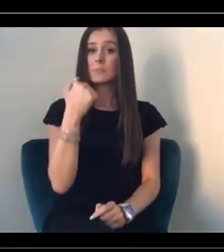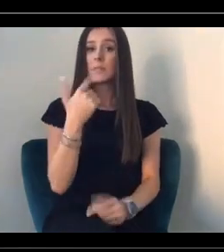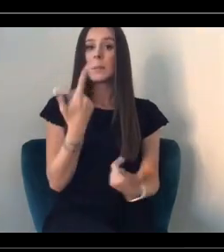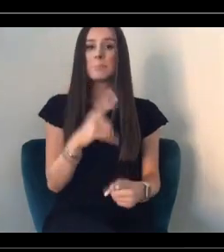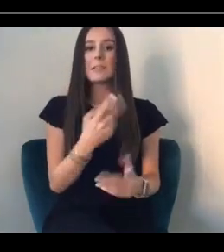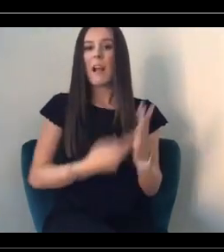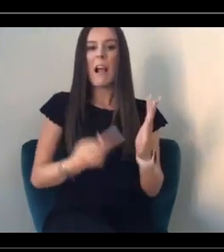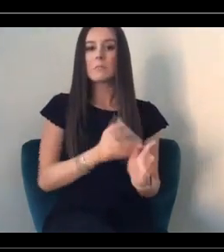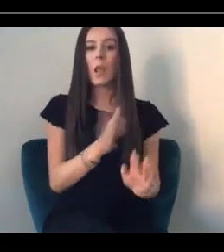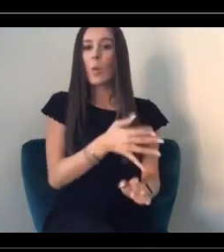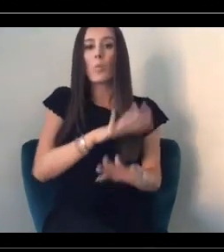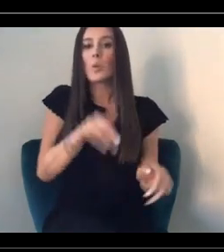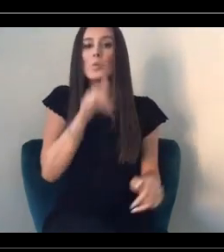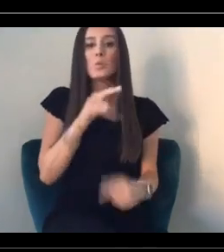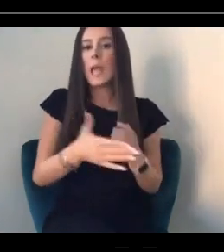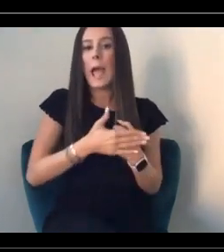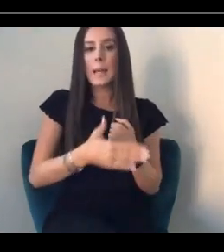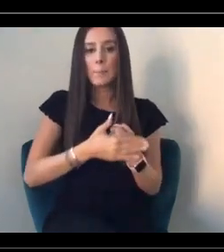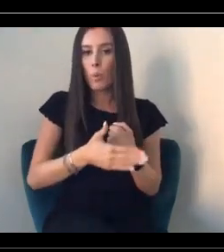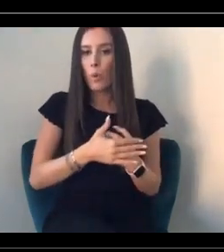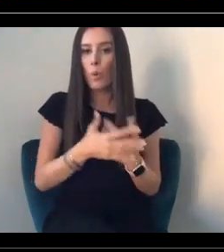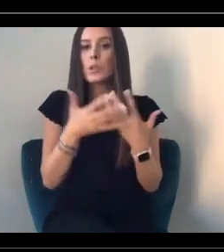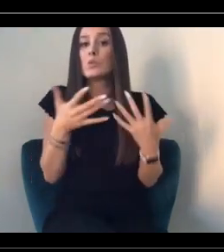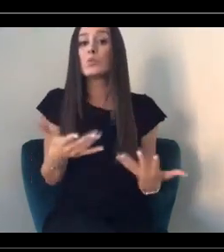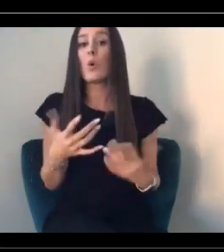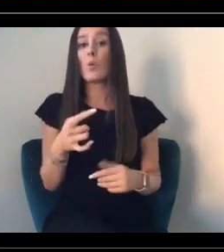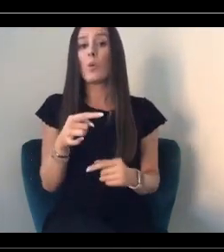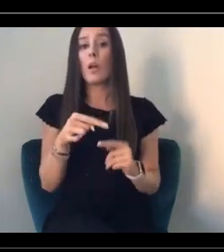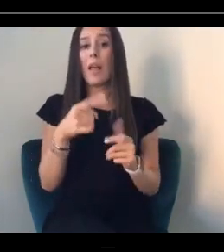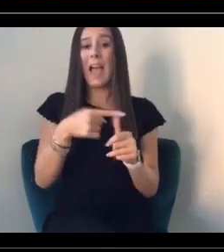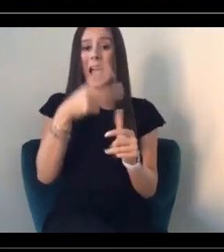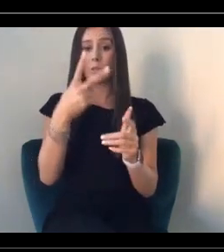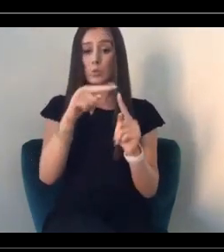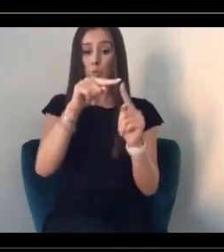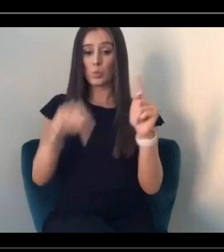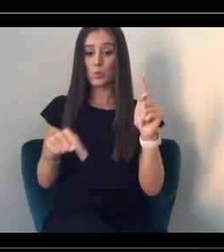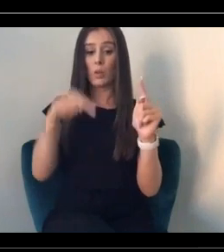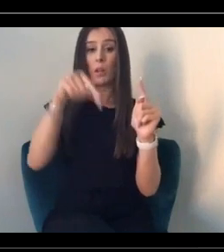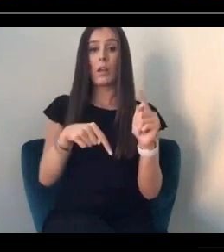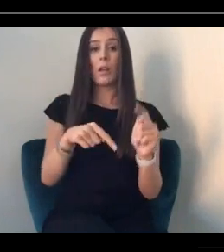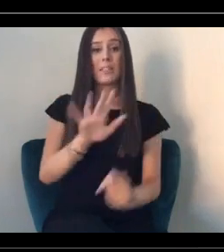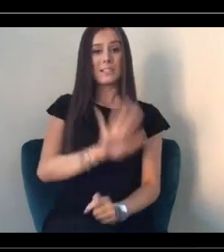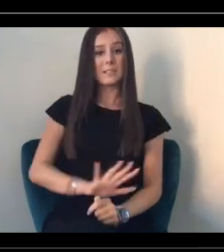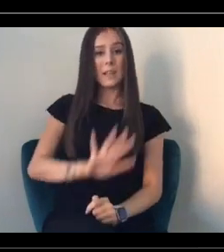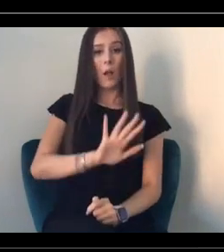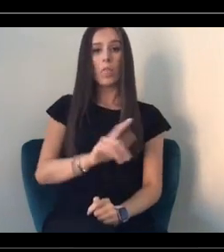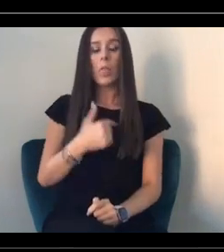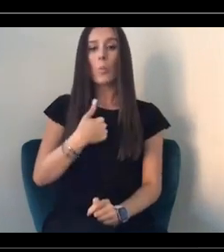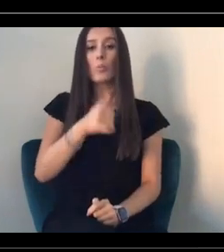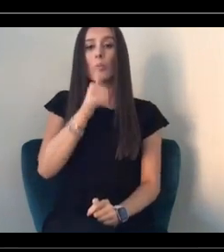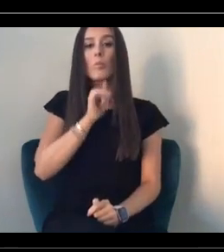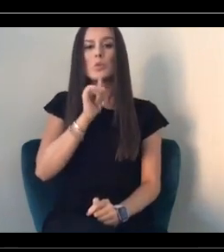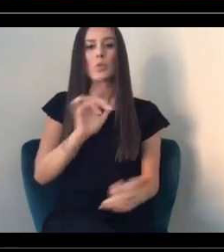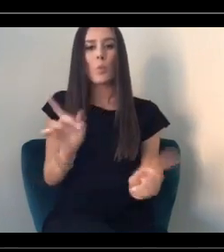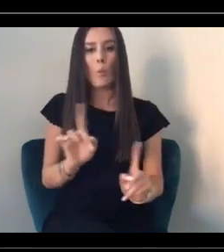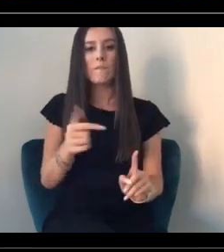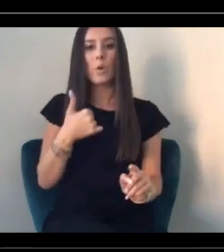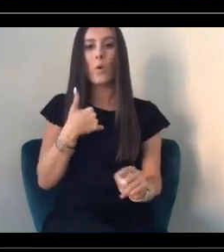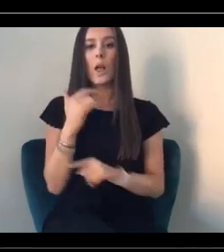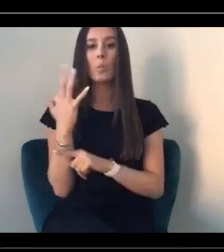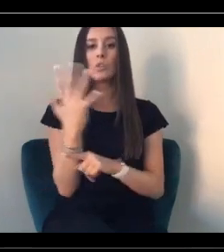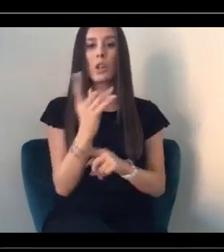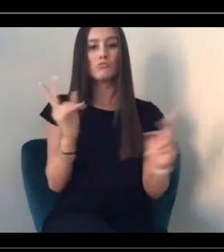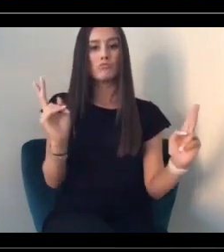south of the A2, the Central Reserve, include reduction in ancient woodland compensation